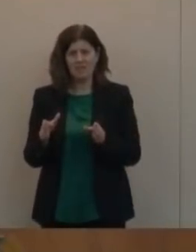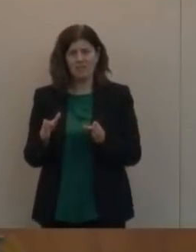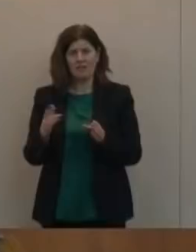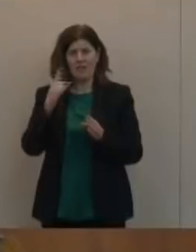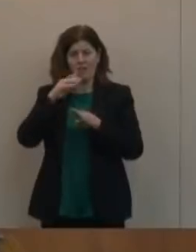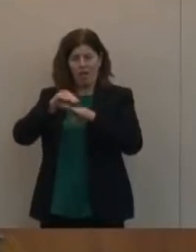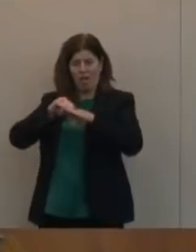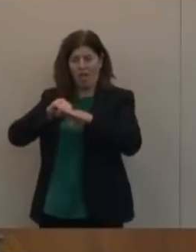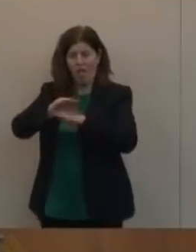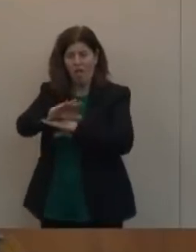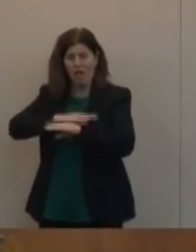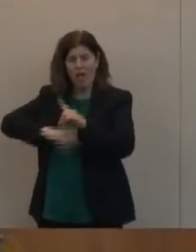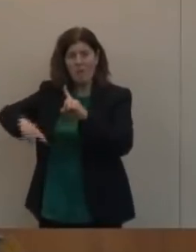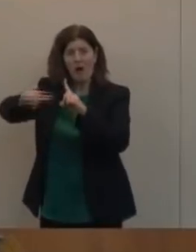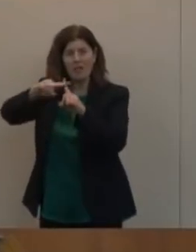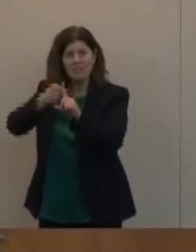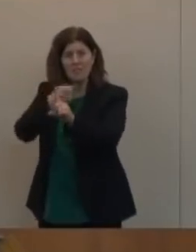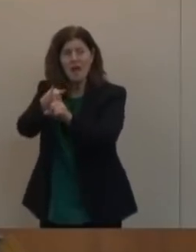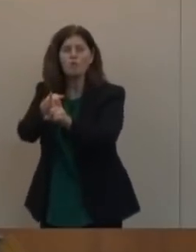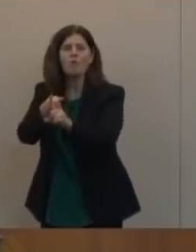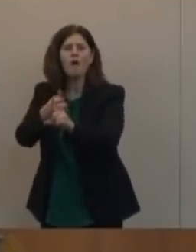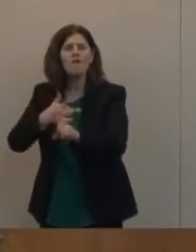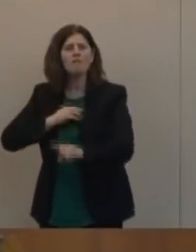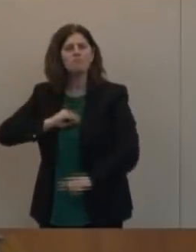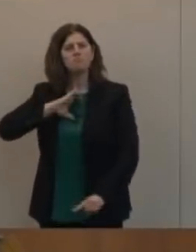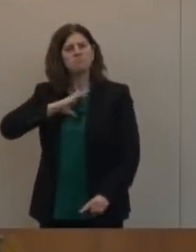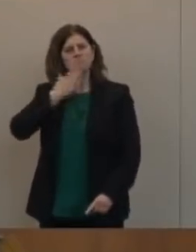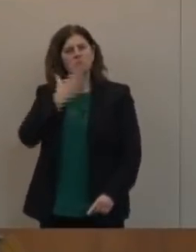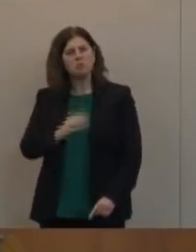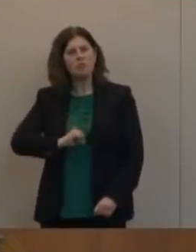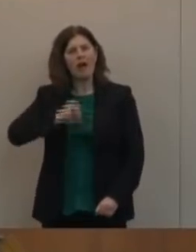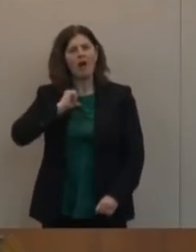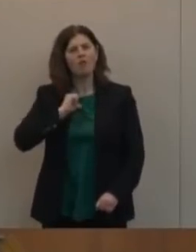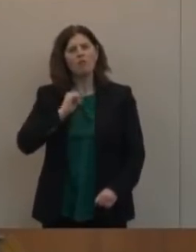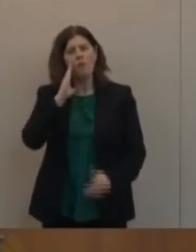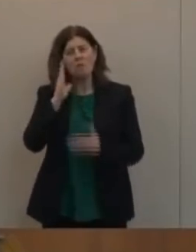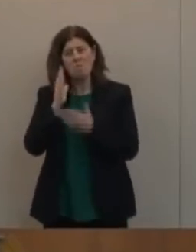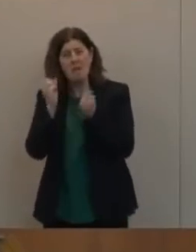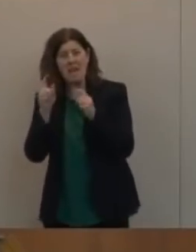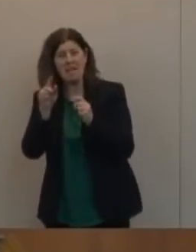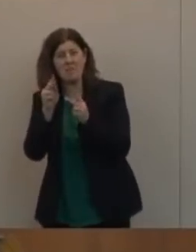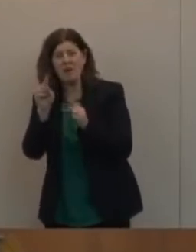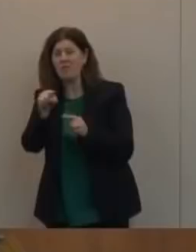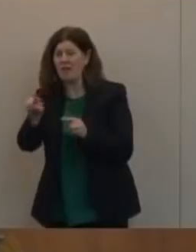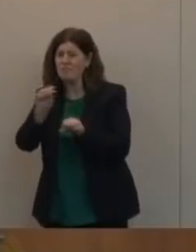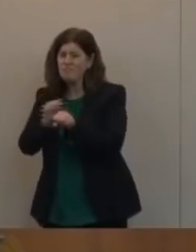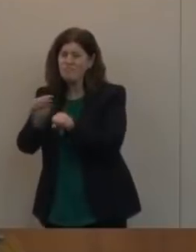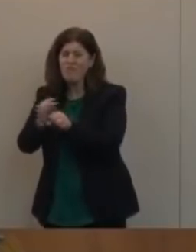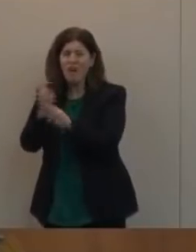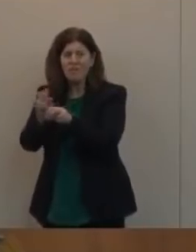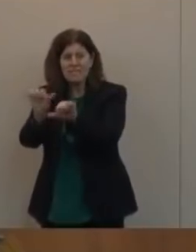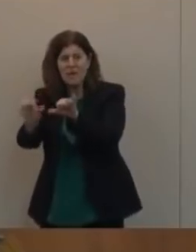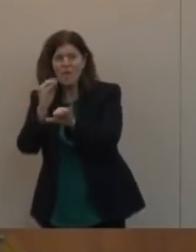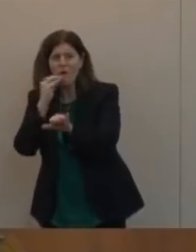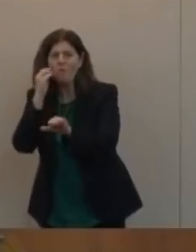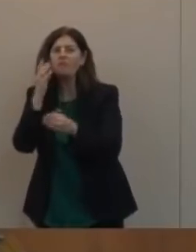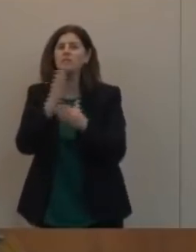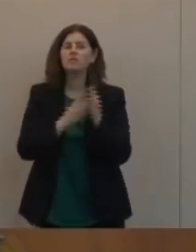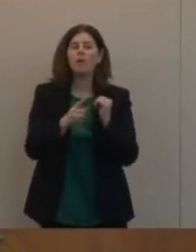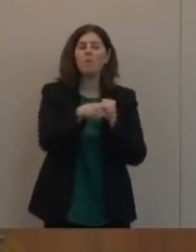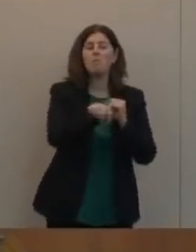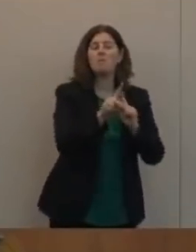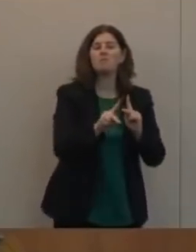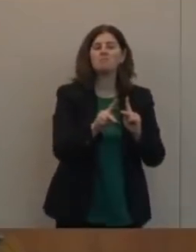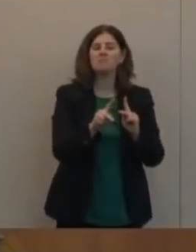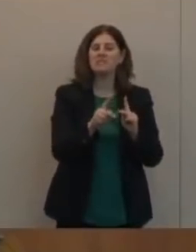intended impact. There's a lot of New Mexicans who are doing incredibly well. And for those folks who needed a gentle